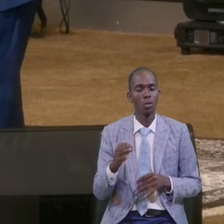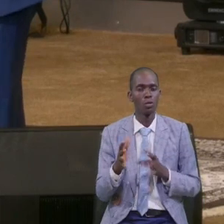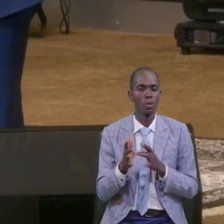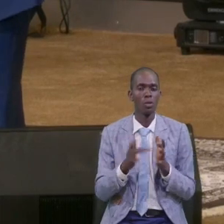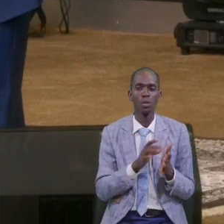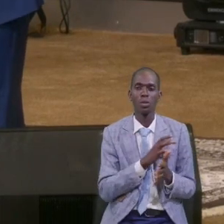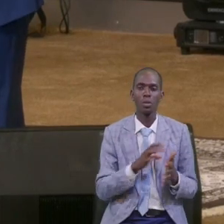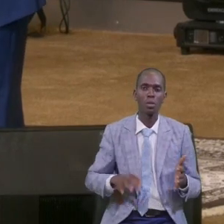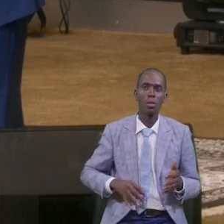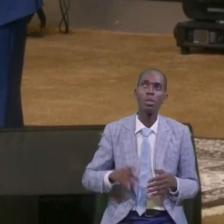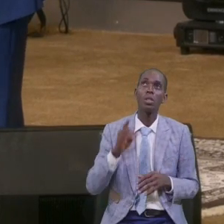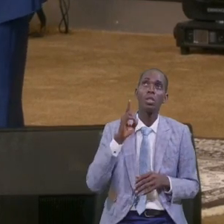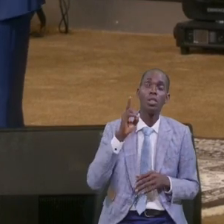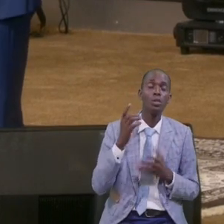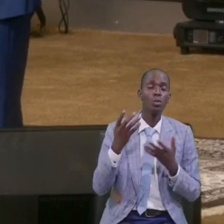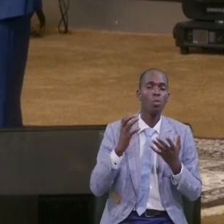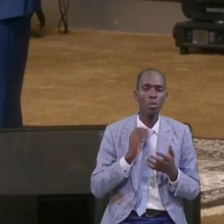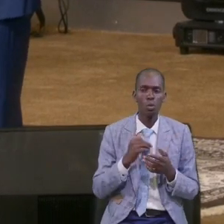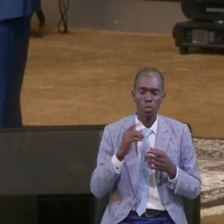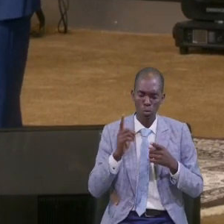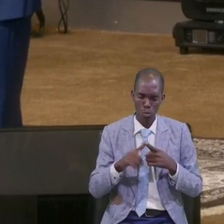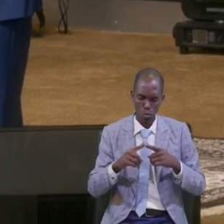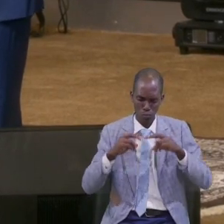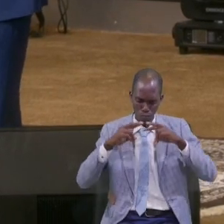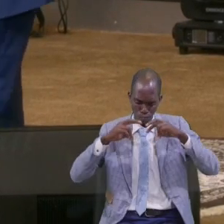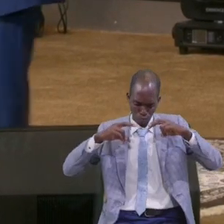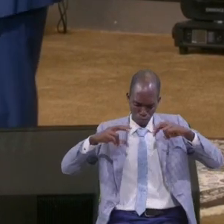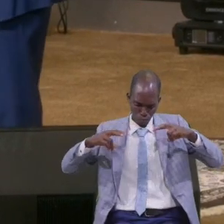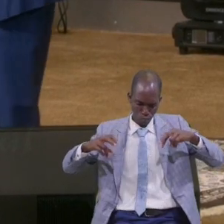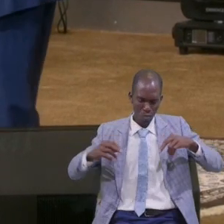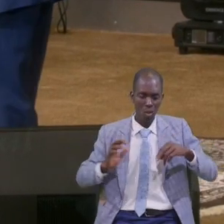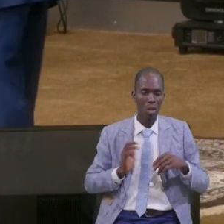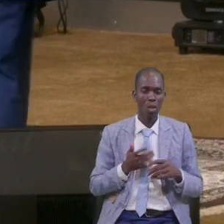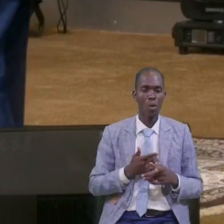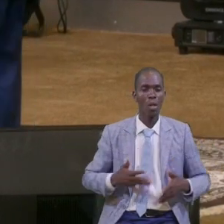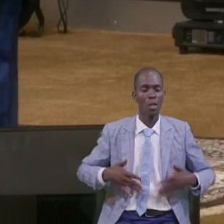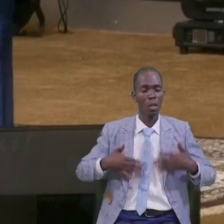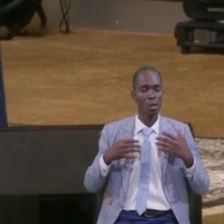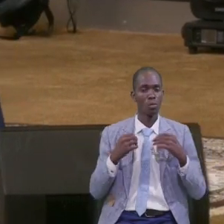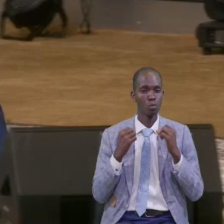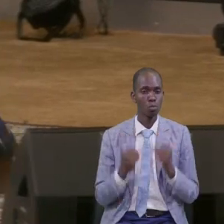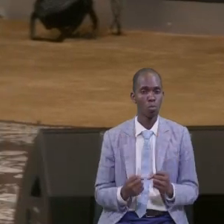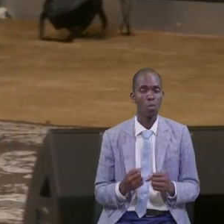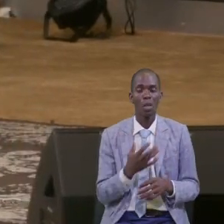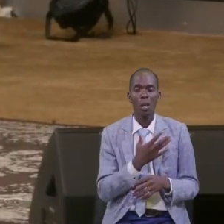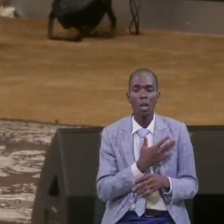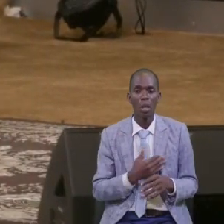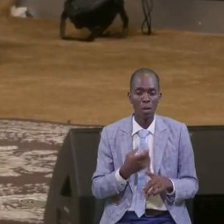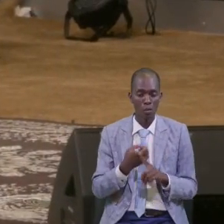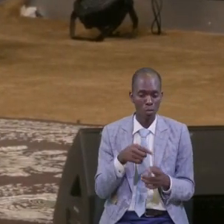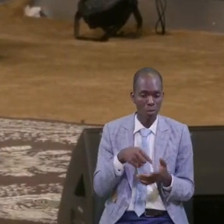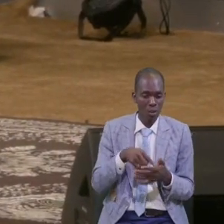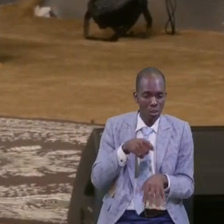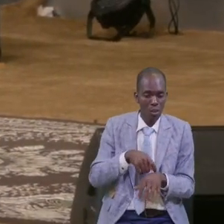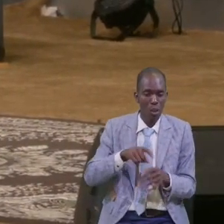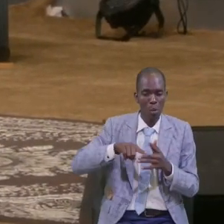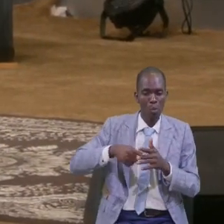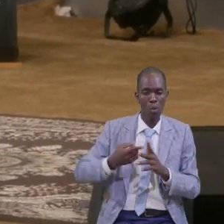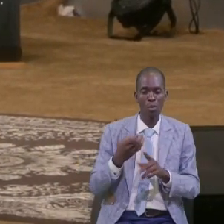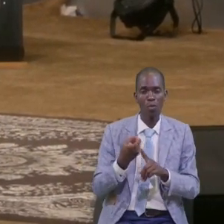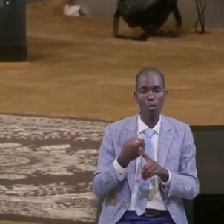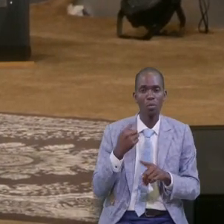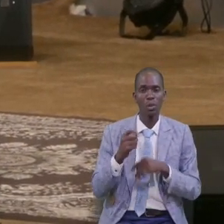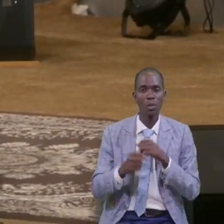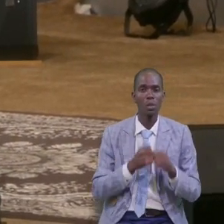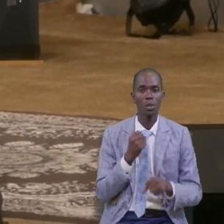Christ? He wants us to search a record straight at this time, beginning of the year. Are you a